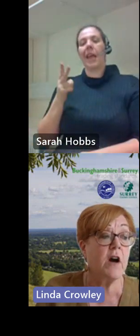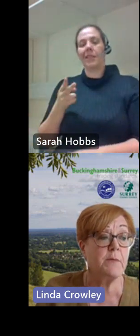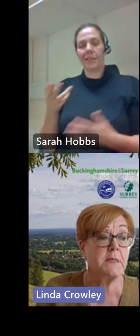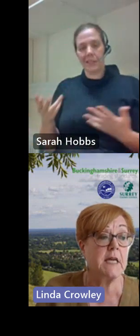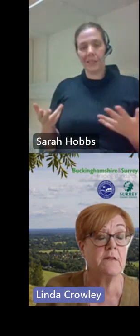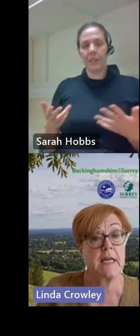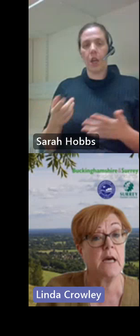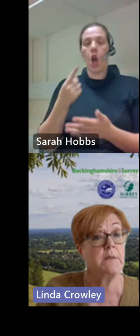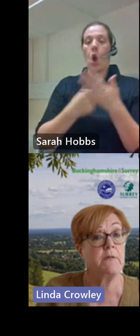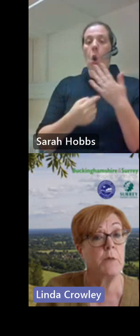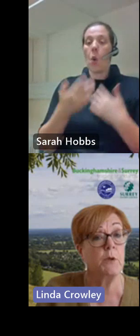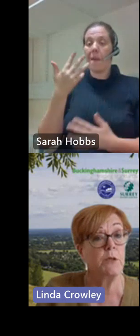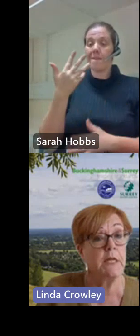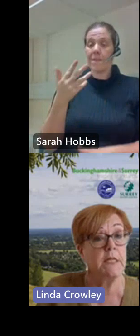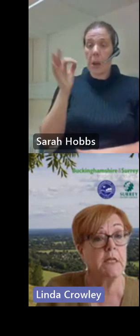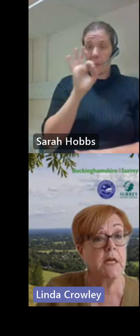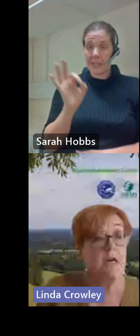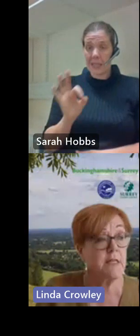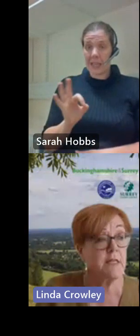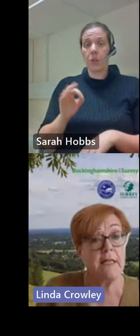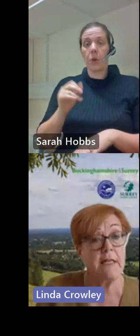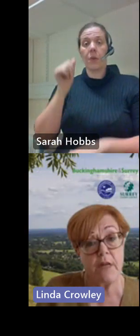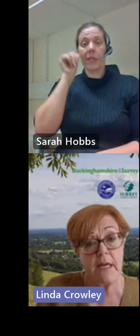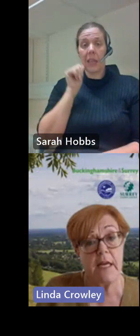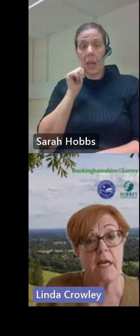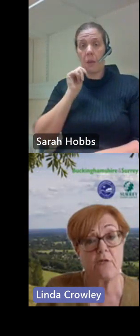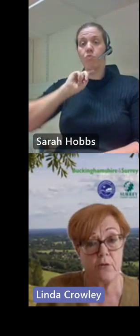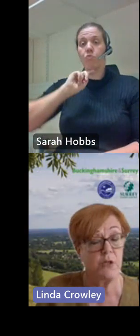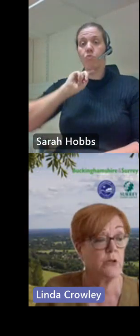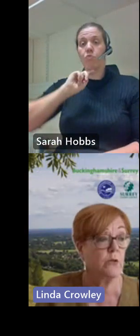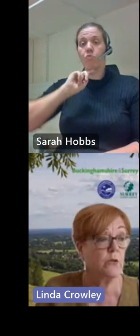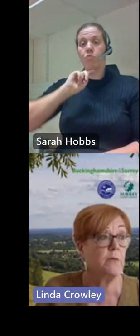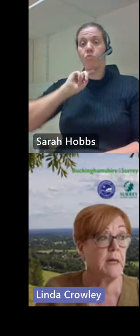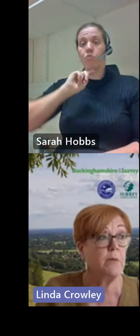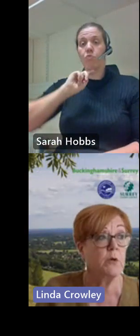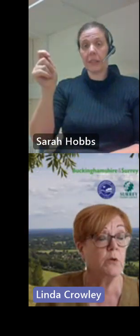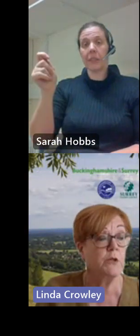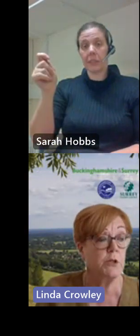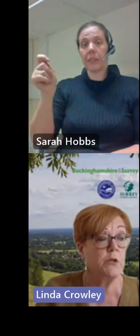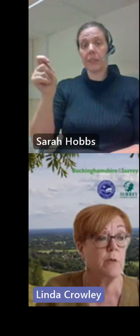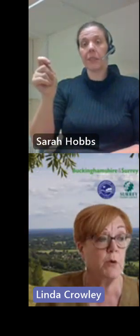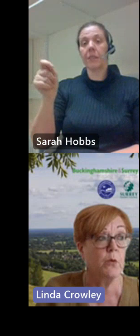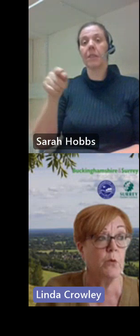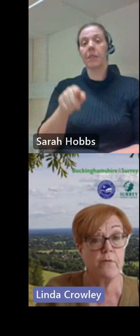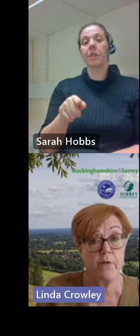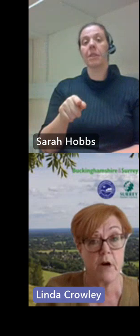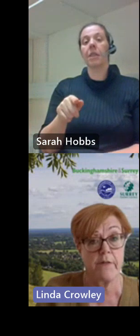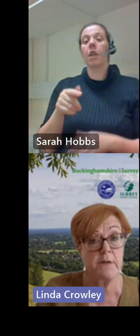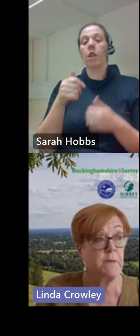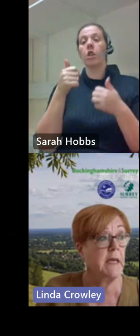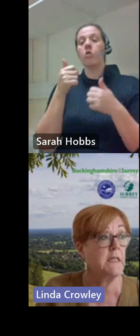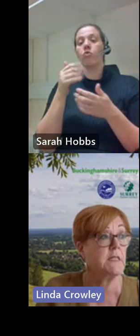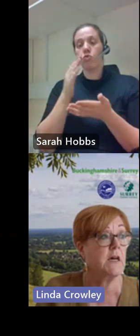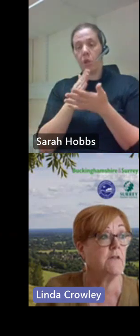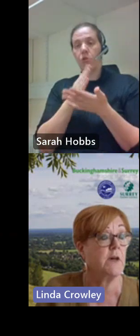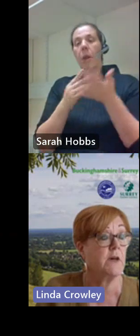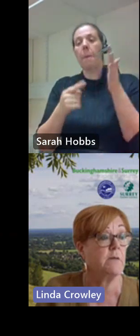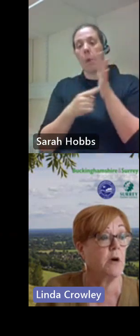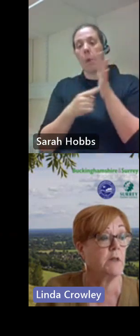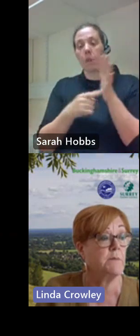only 5% of scams are reported. So it is really crucial that people do report via those